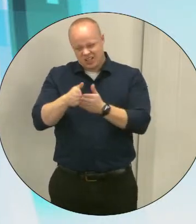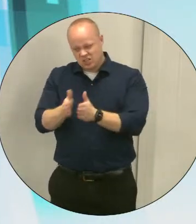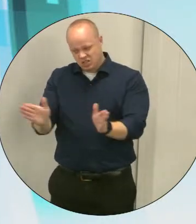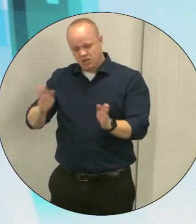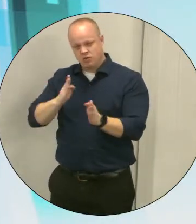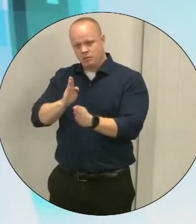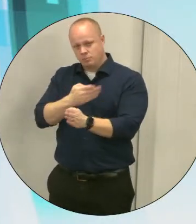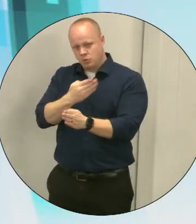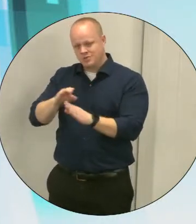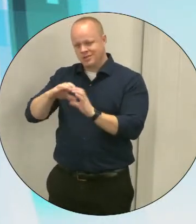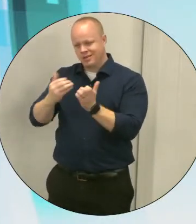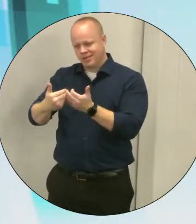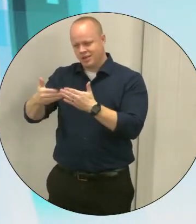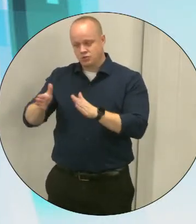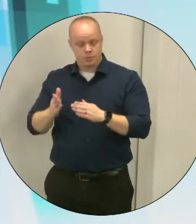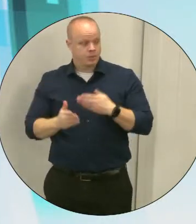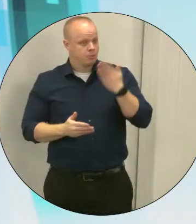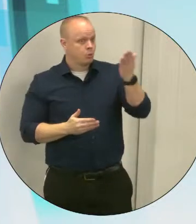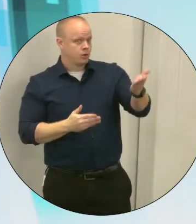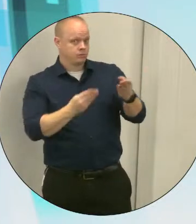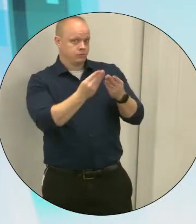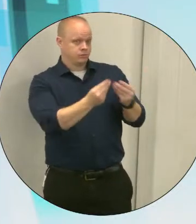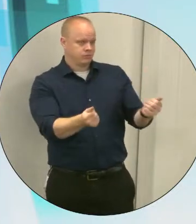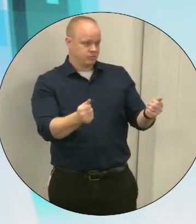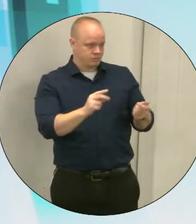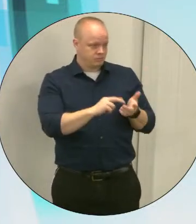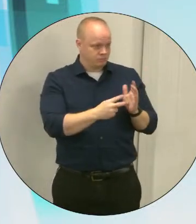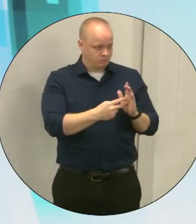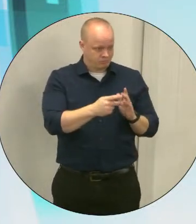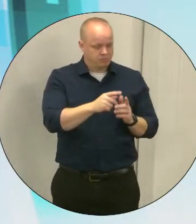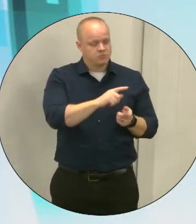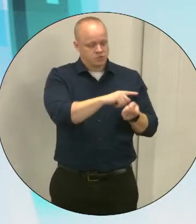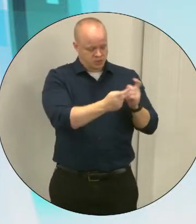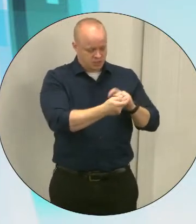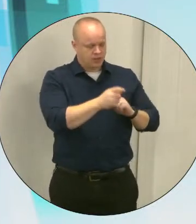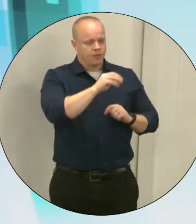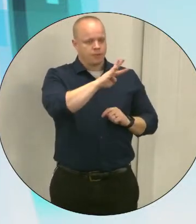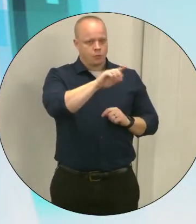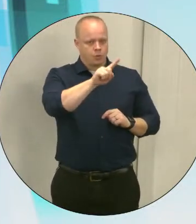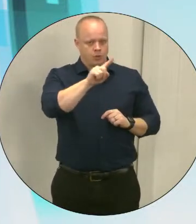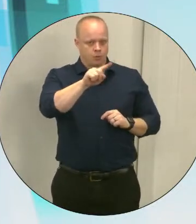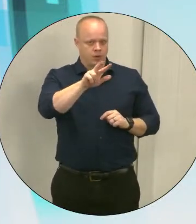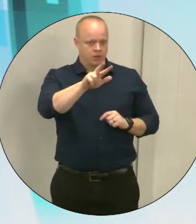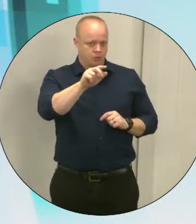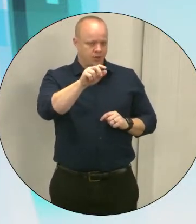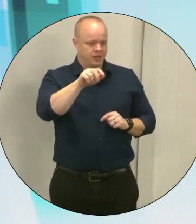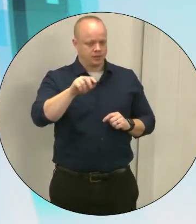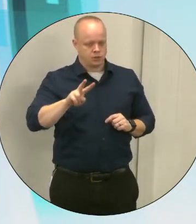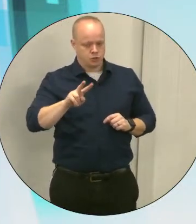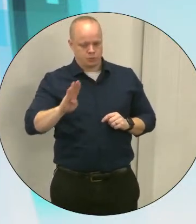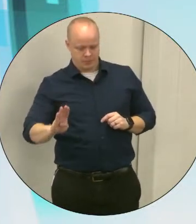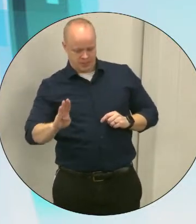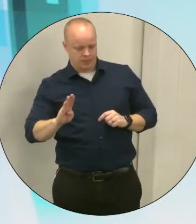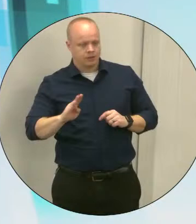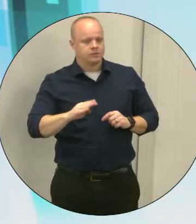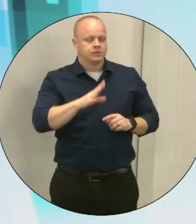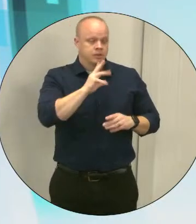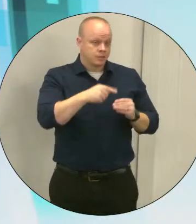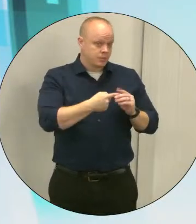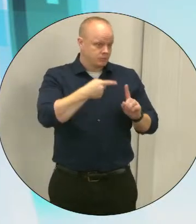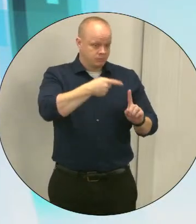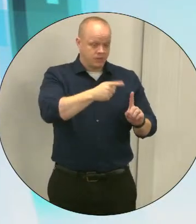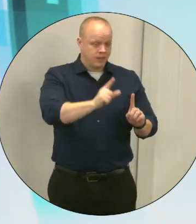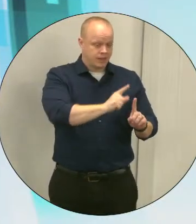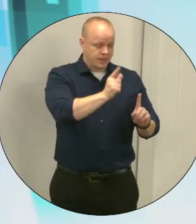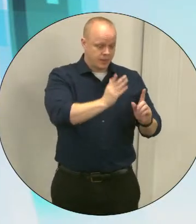classroom. The proposed solution entails revisiting Regulation 4113, Section 2B, which specifies that librarians